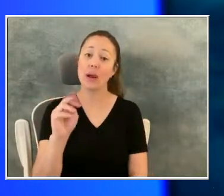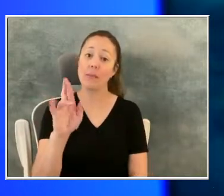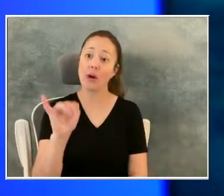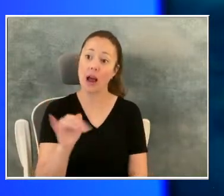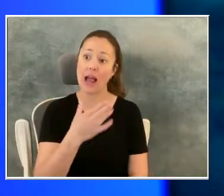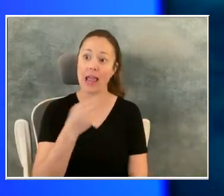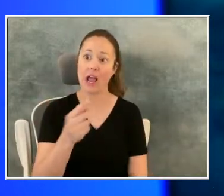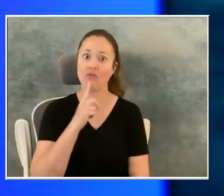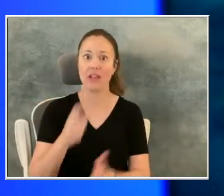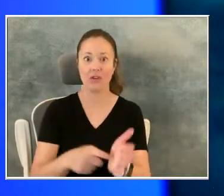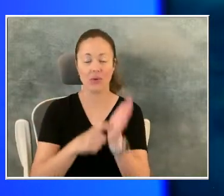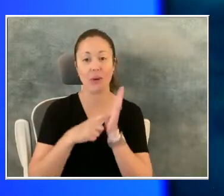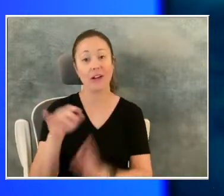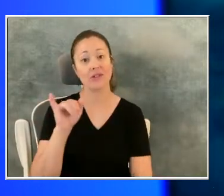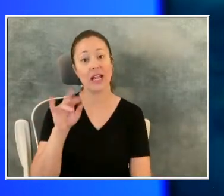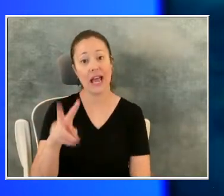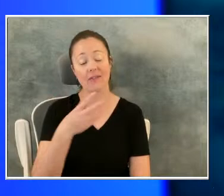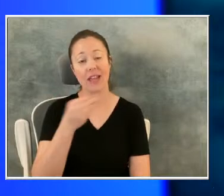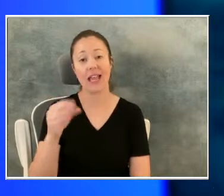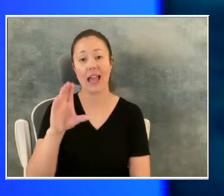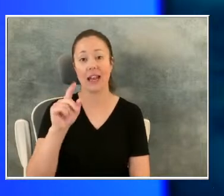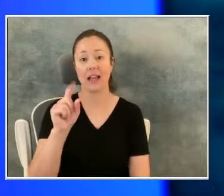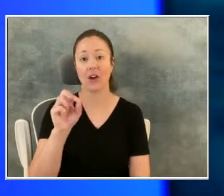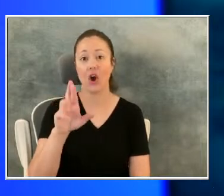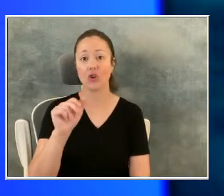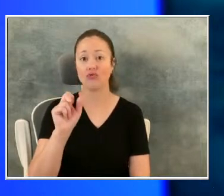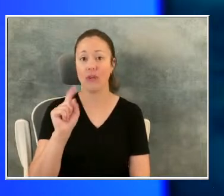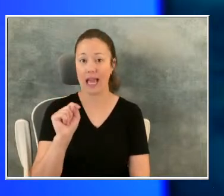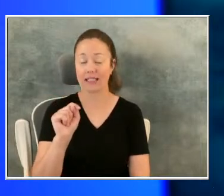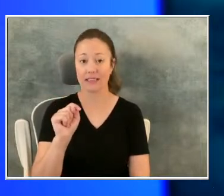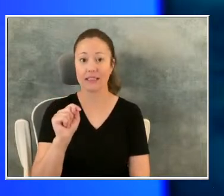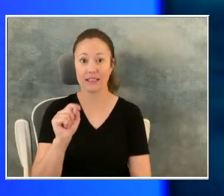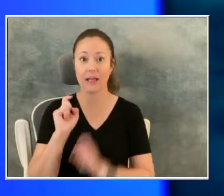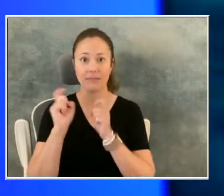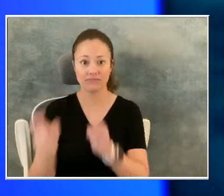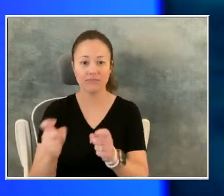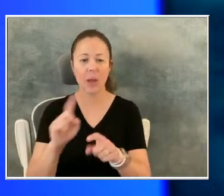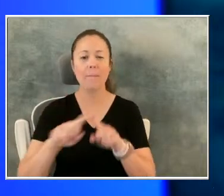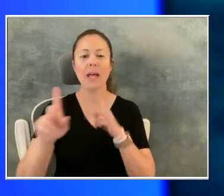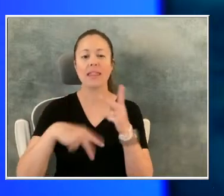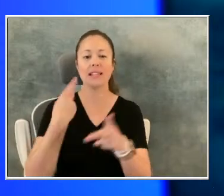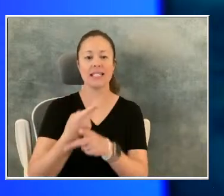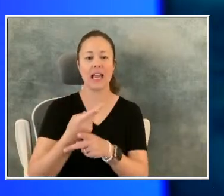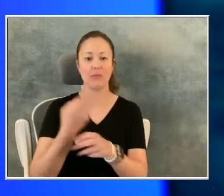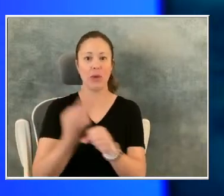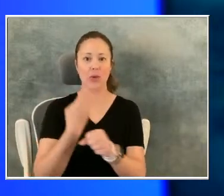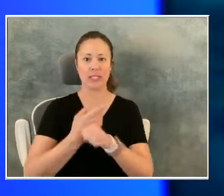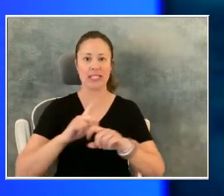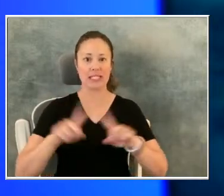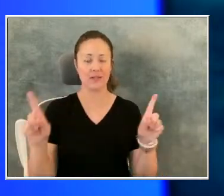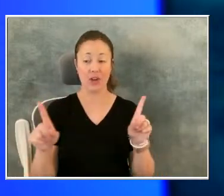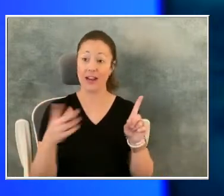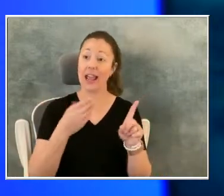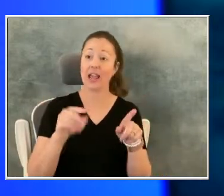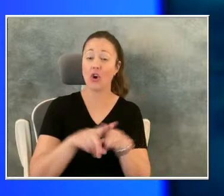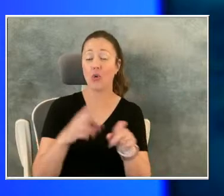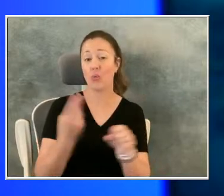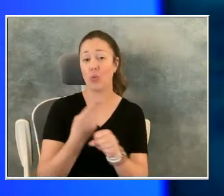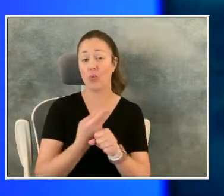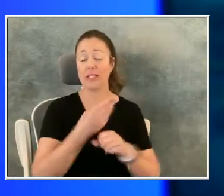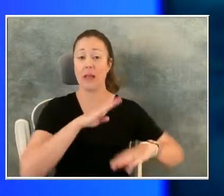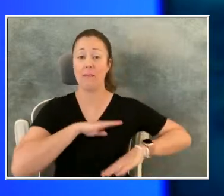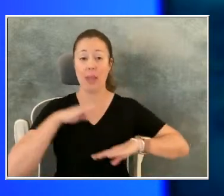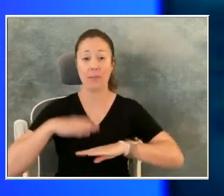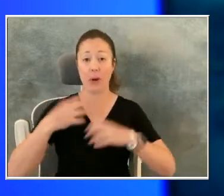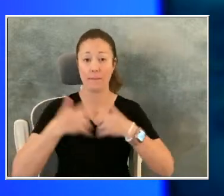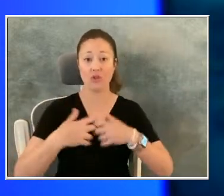an IV and contrast administration, but the type of contrast we use is different, and it uses a mammogram machine instead of an MRI